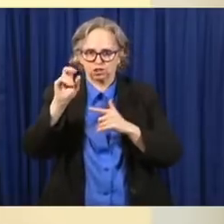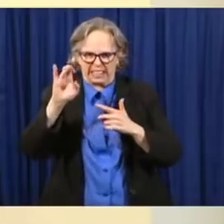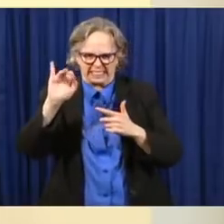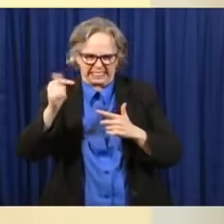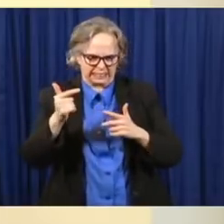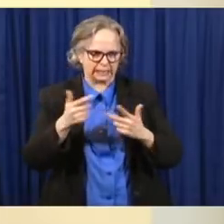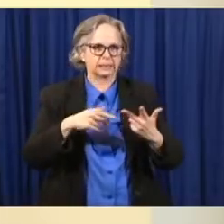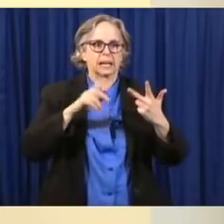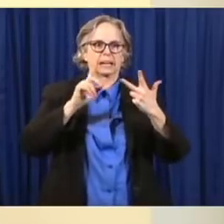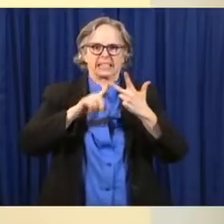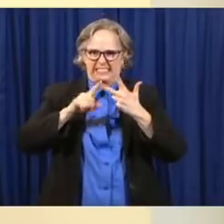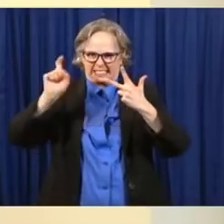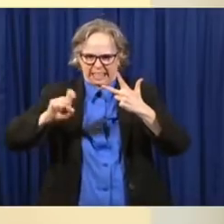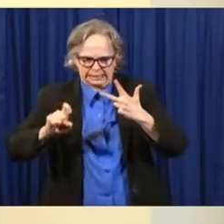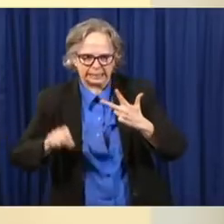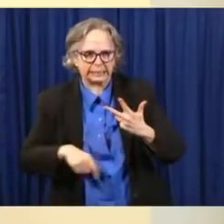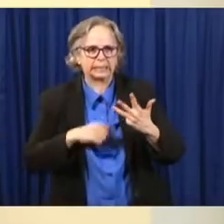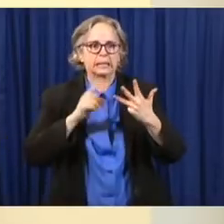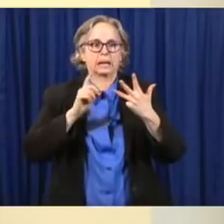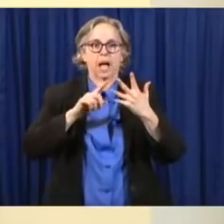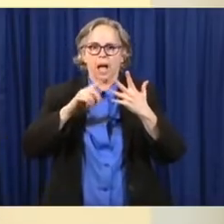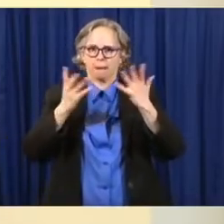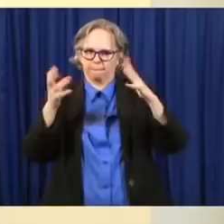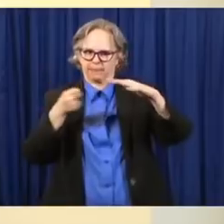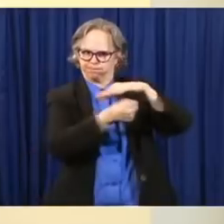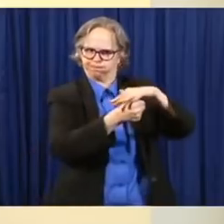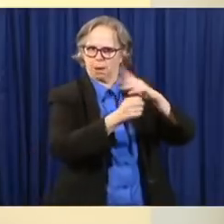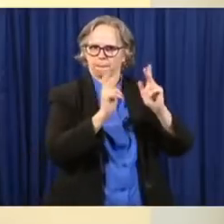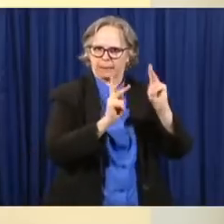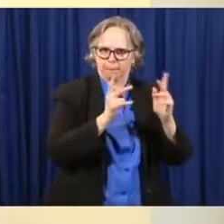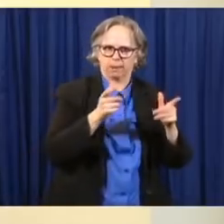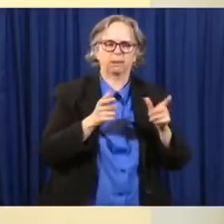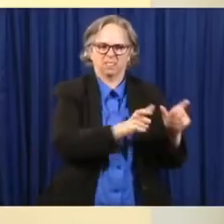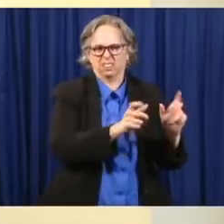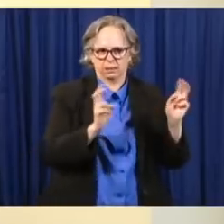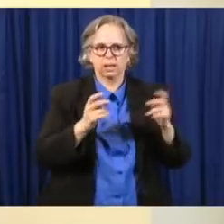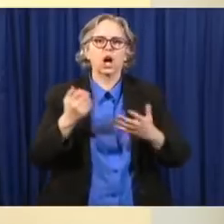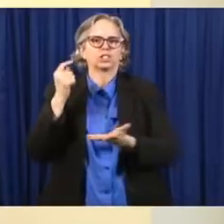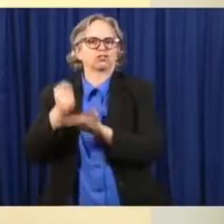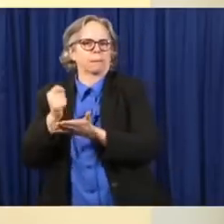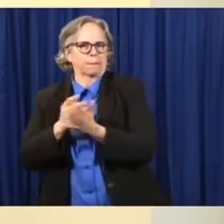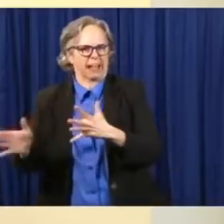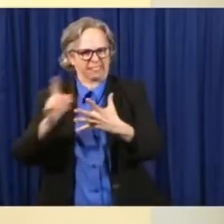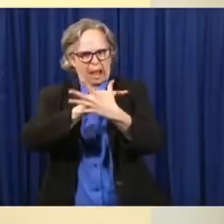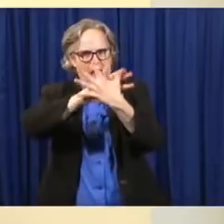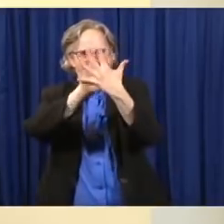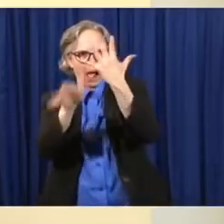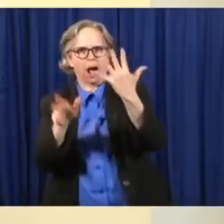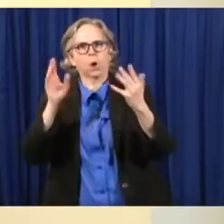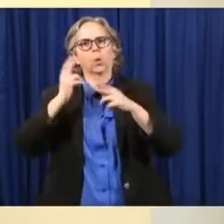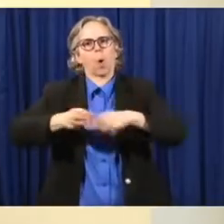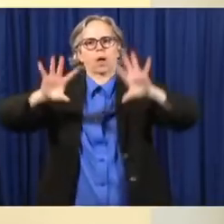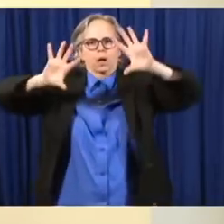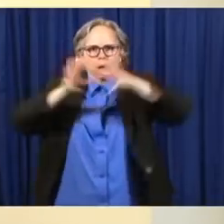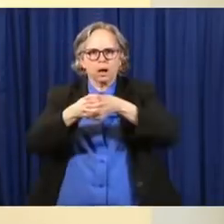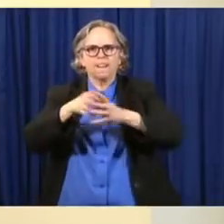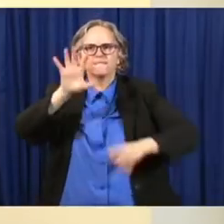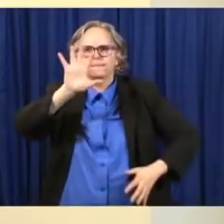quarantine, and treatment. And what Jim Young Kim said was, hope is of little